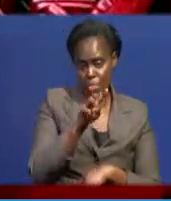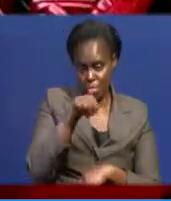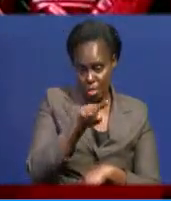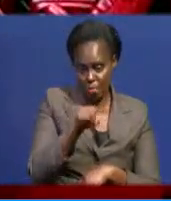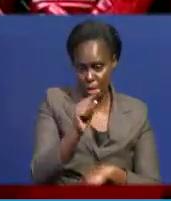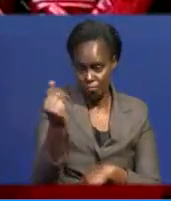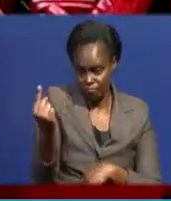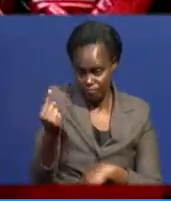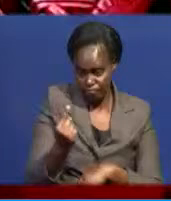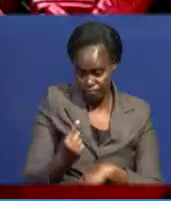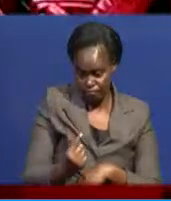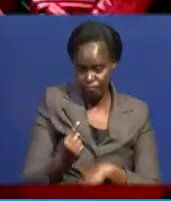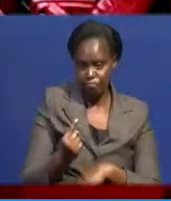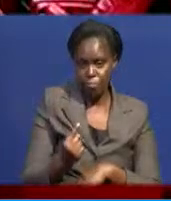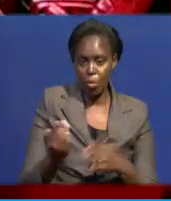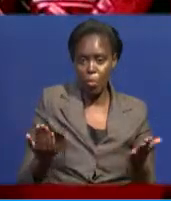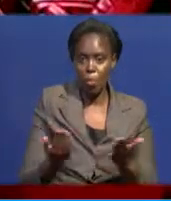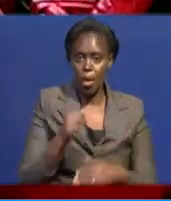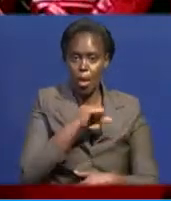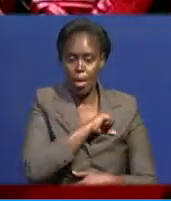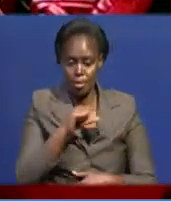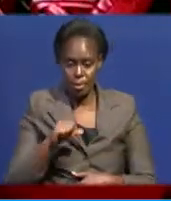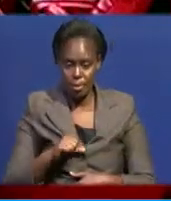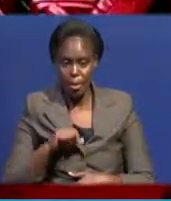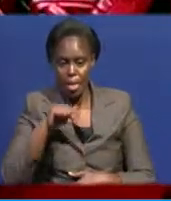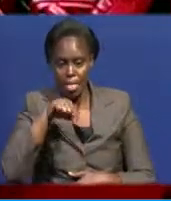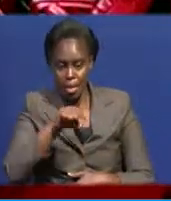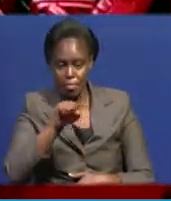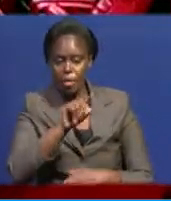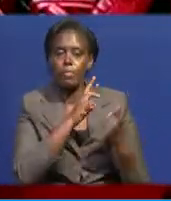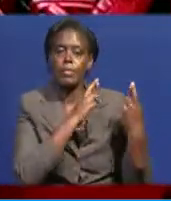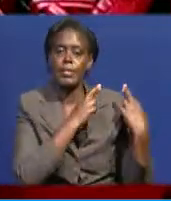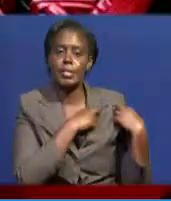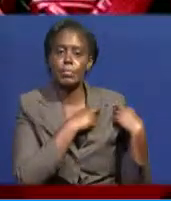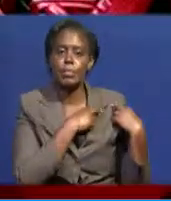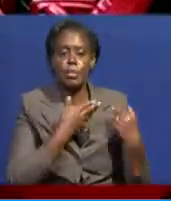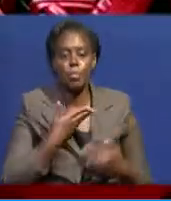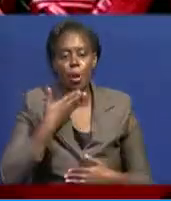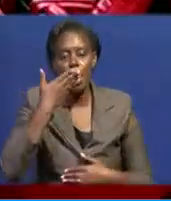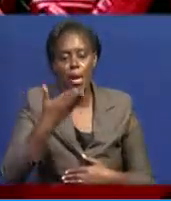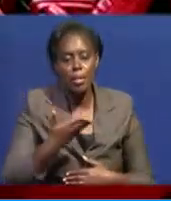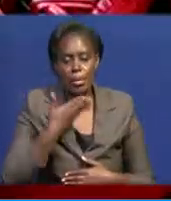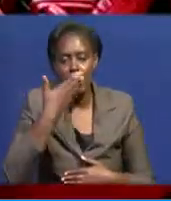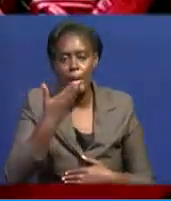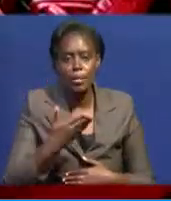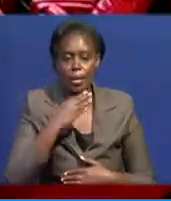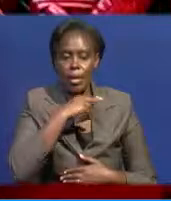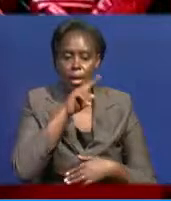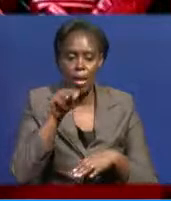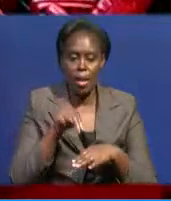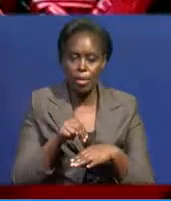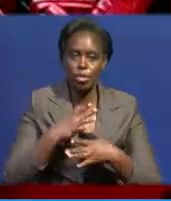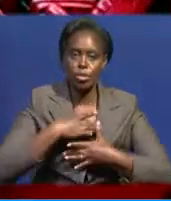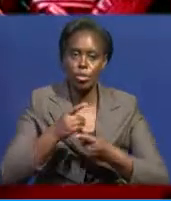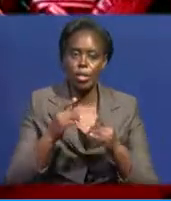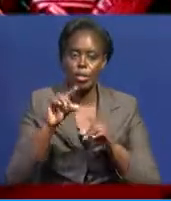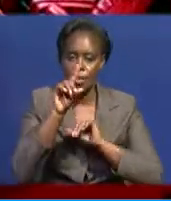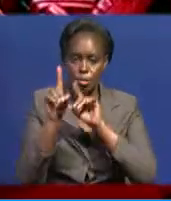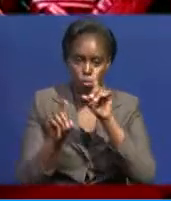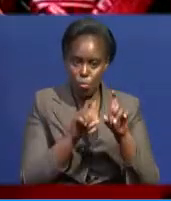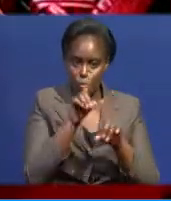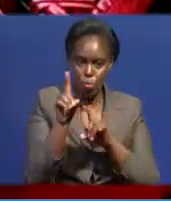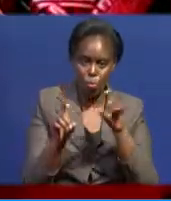Senate chambers to respond, of course, to matters of national interest, of course, raised by the members of the